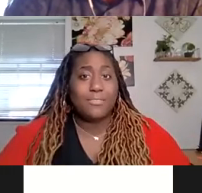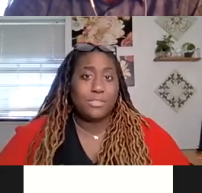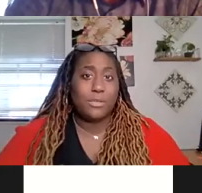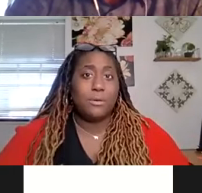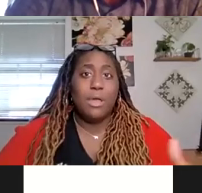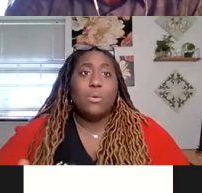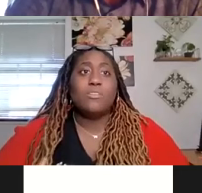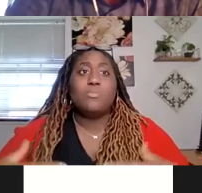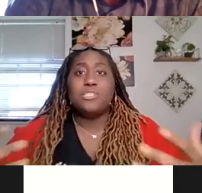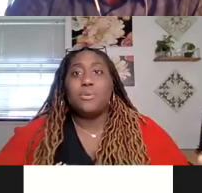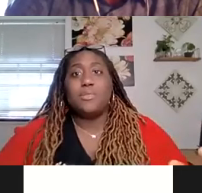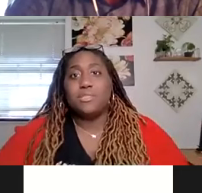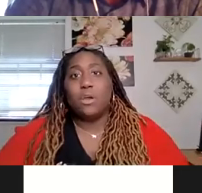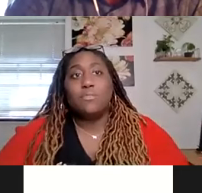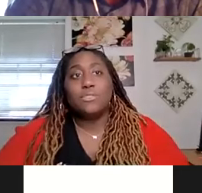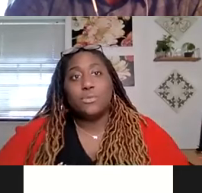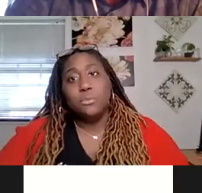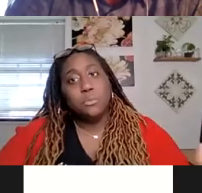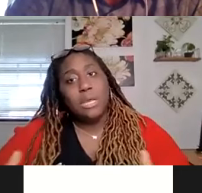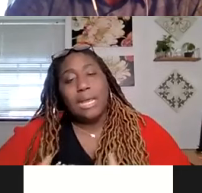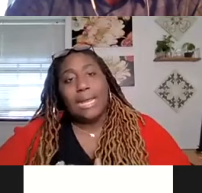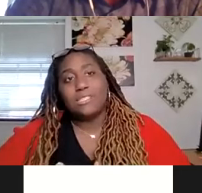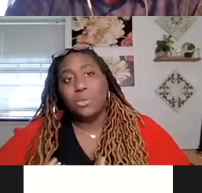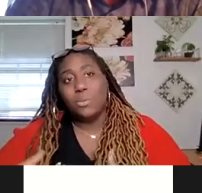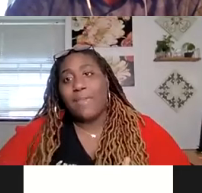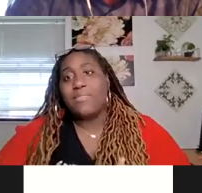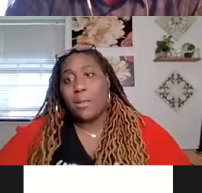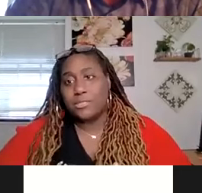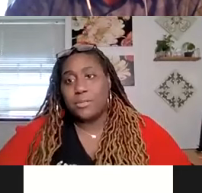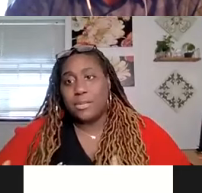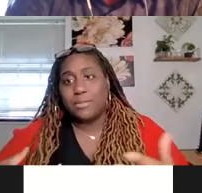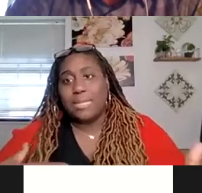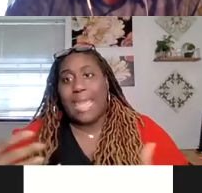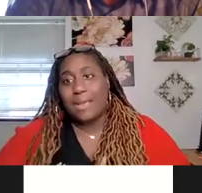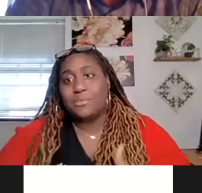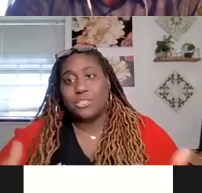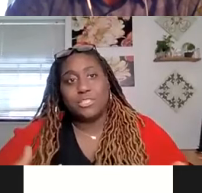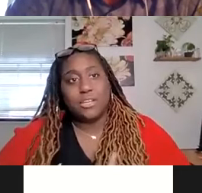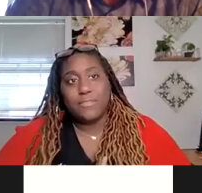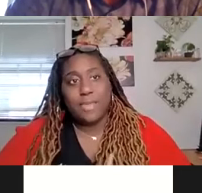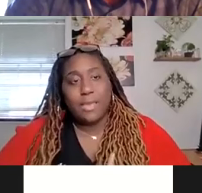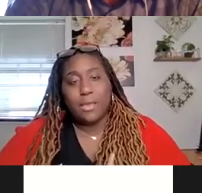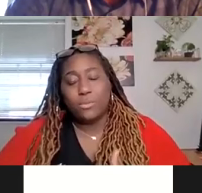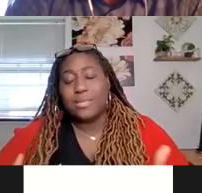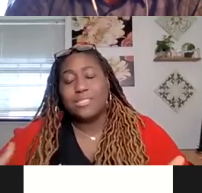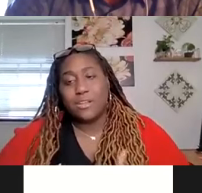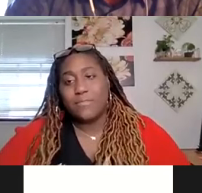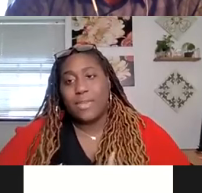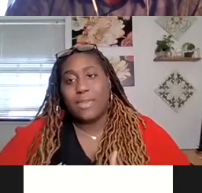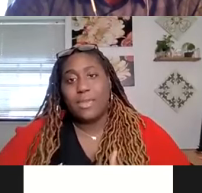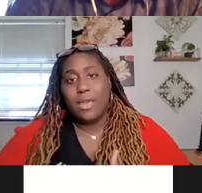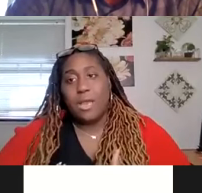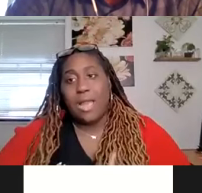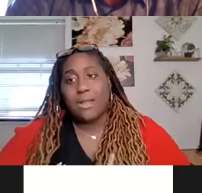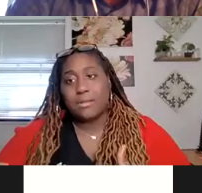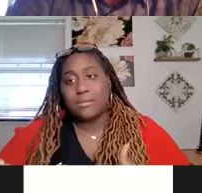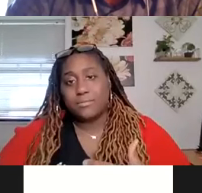a half or so, we've been doing these over Zoom. So we have the opportunity to really capture the survey. We can